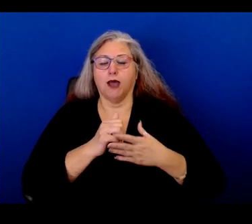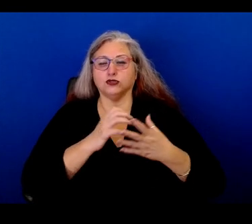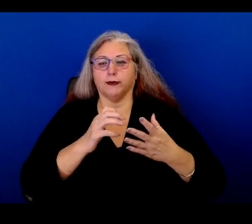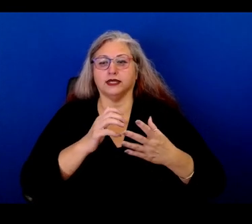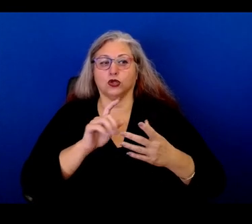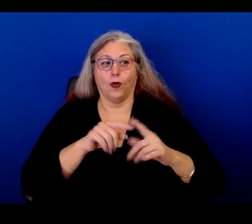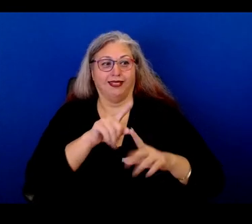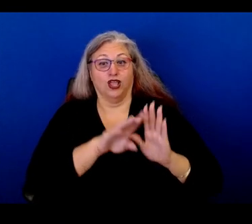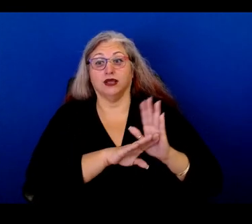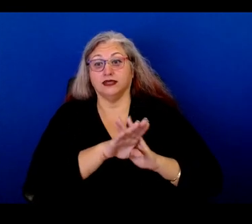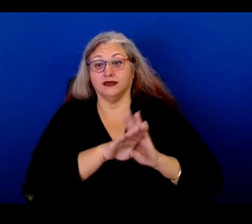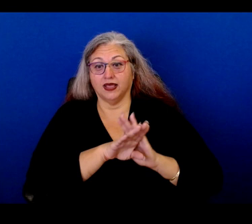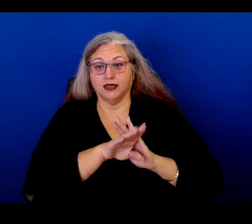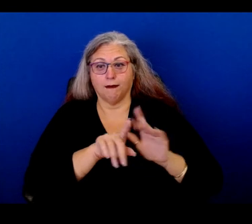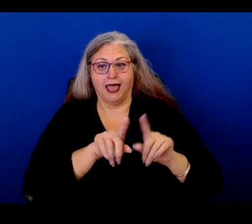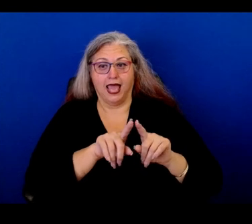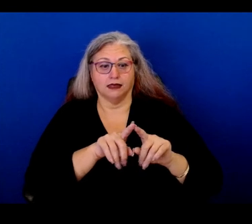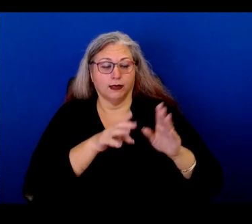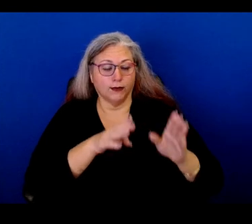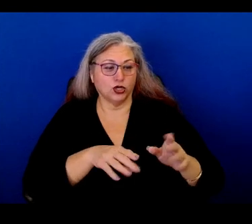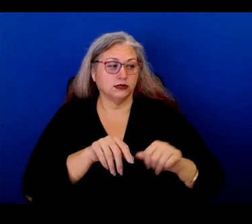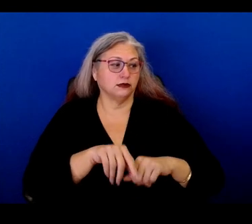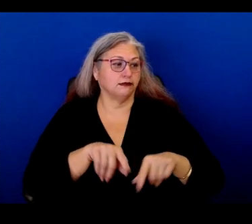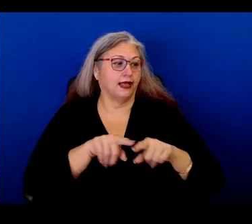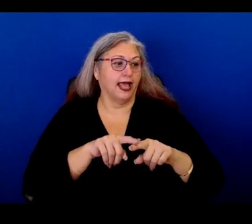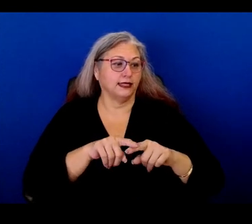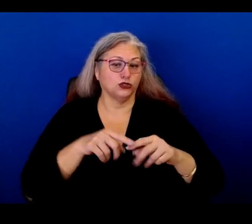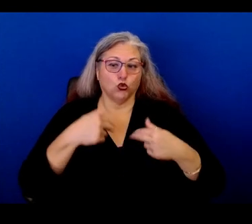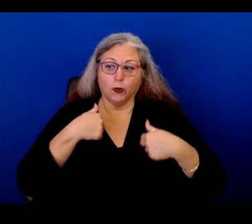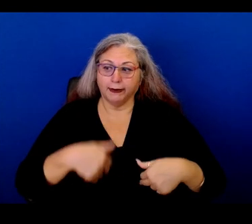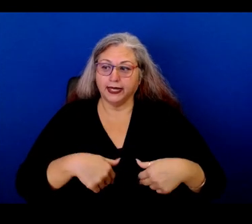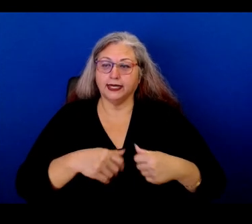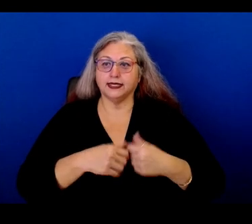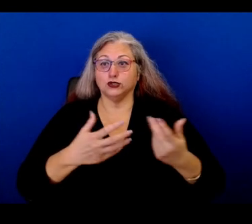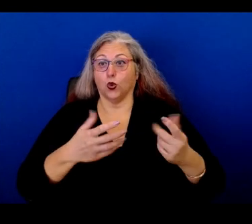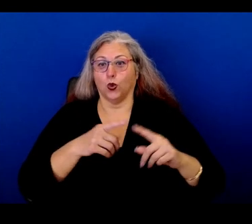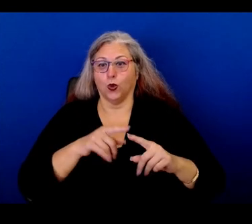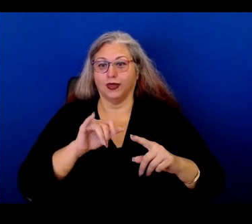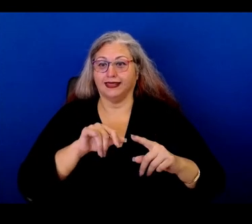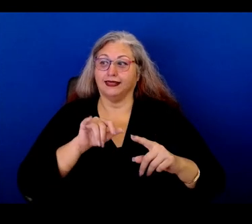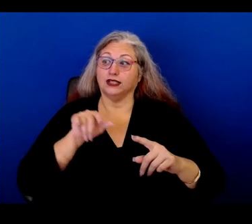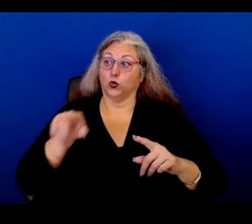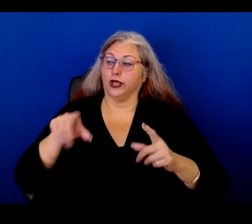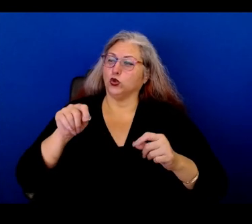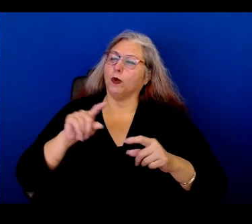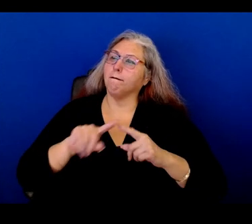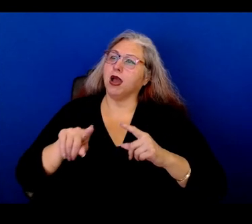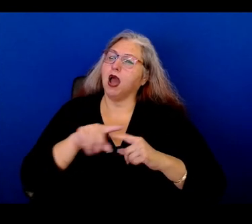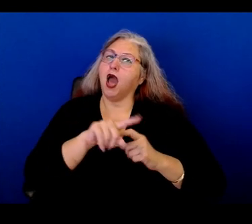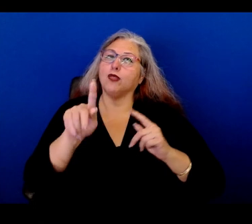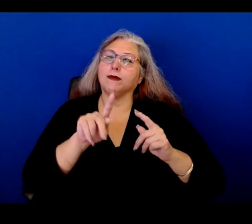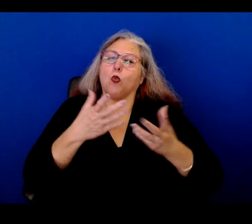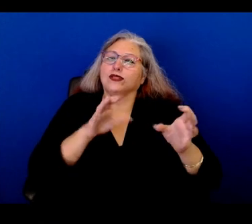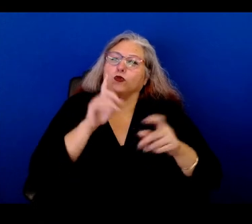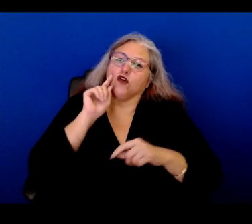their development as a person, as a human being, you know? So that's what you do. What do others do for